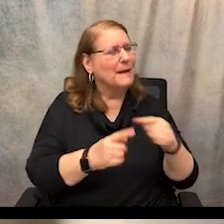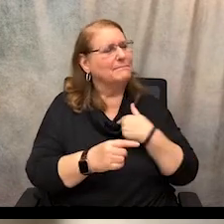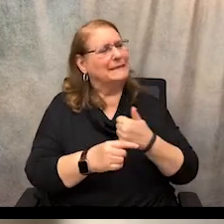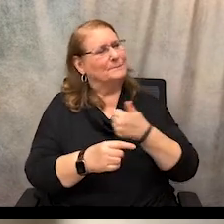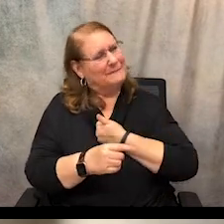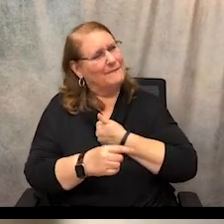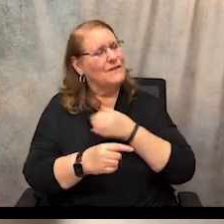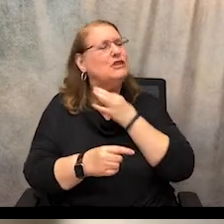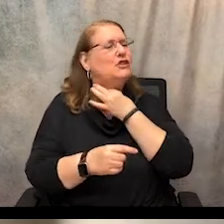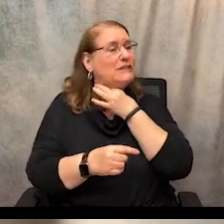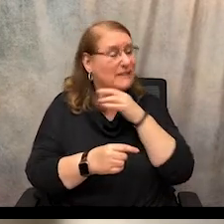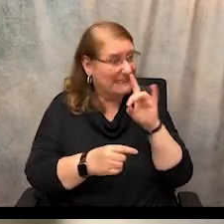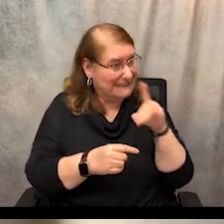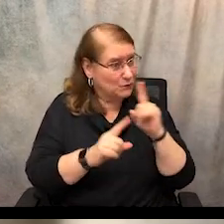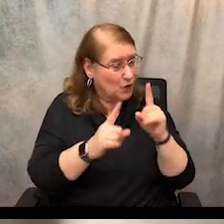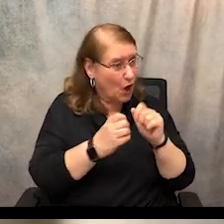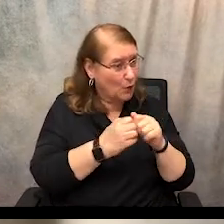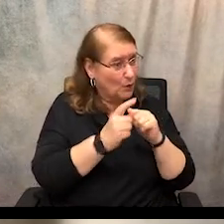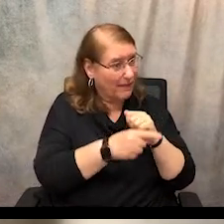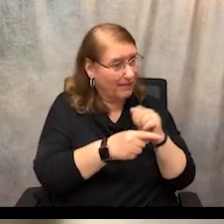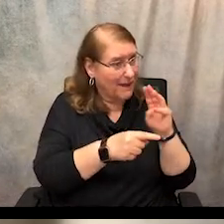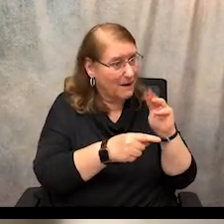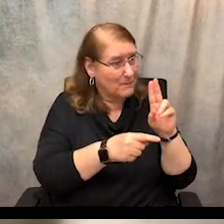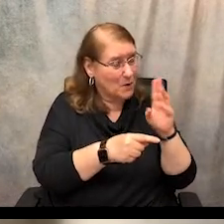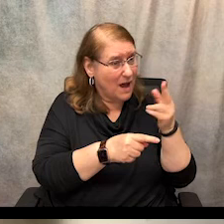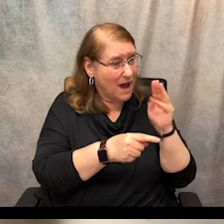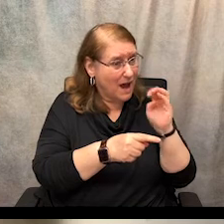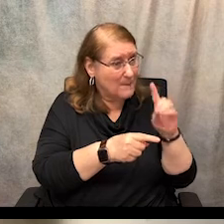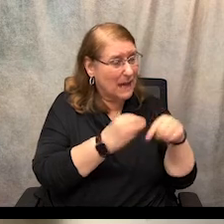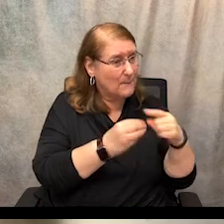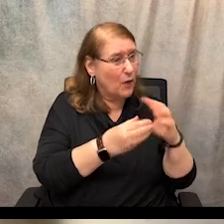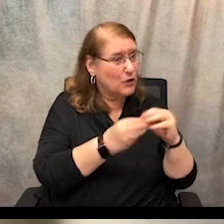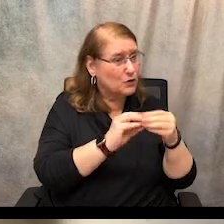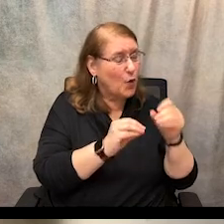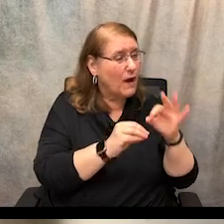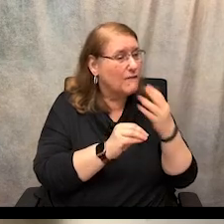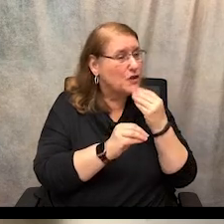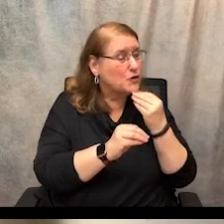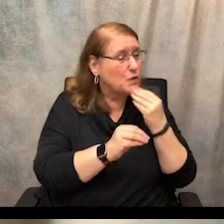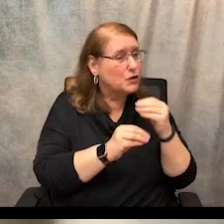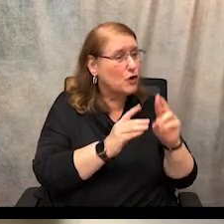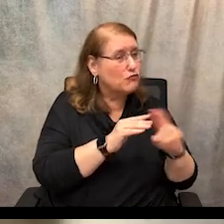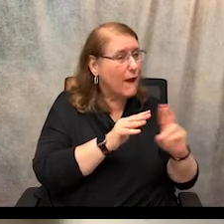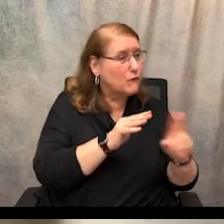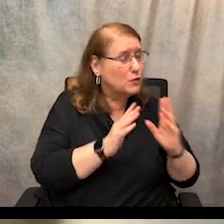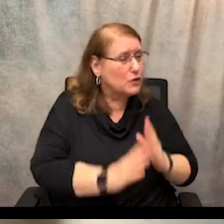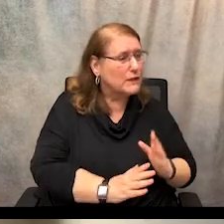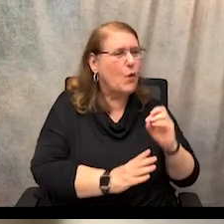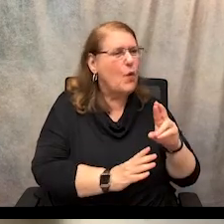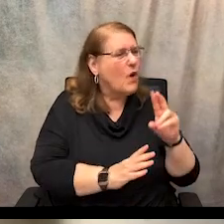out of my own personal curiosity. Did you talk to him at all about the story of the Jewish refugees, or did